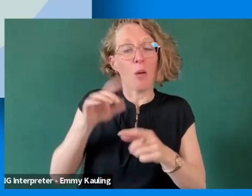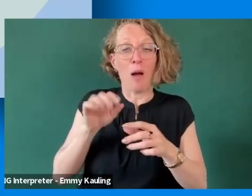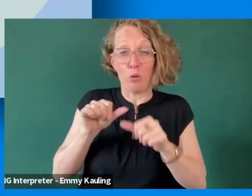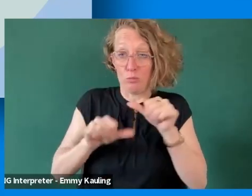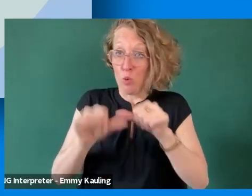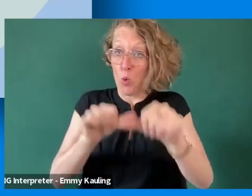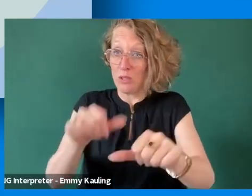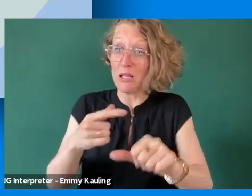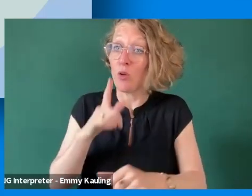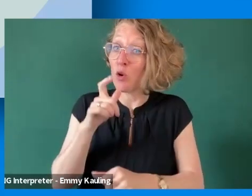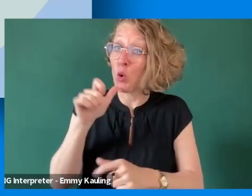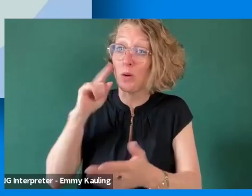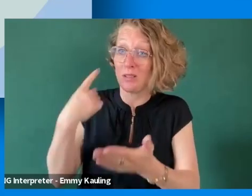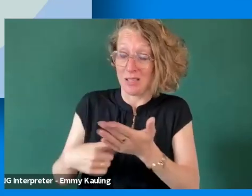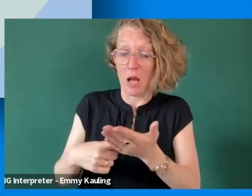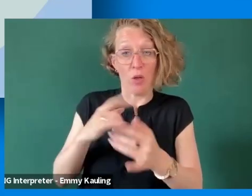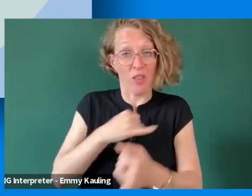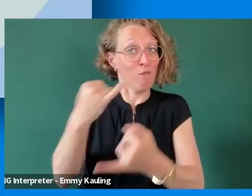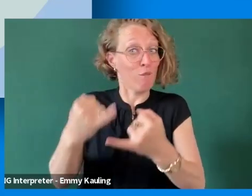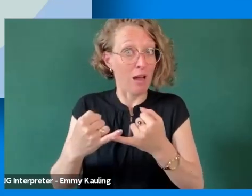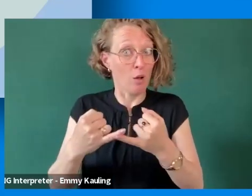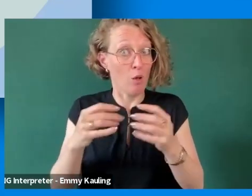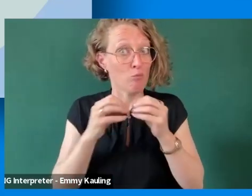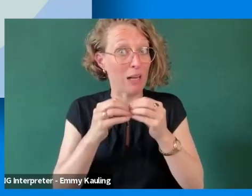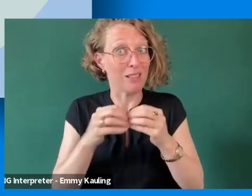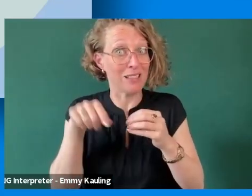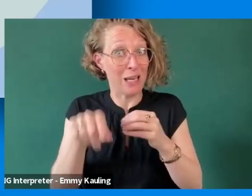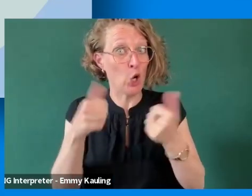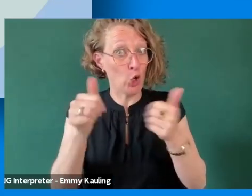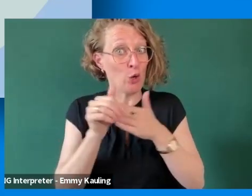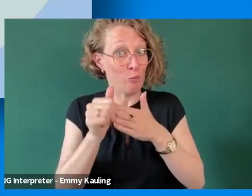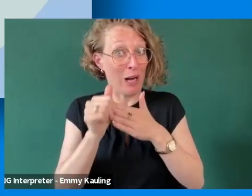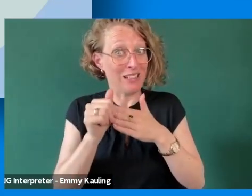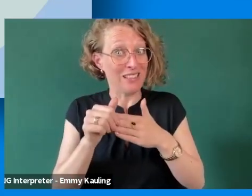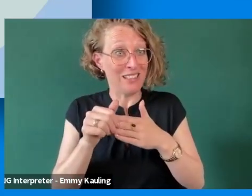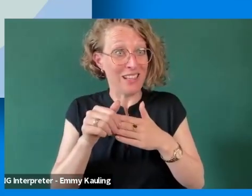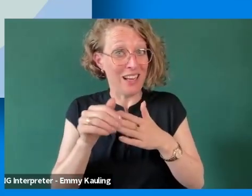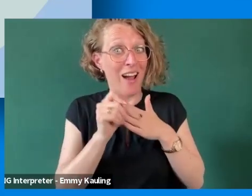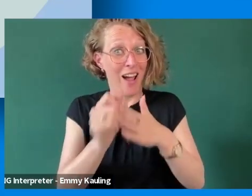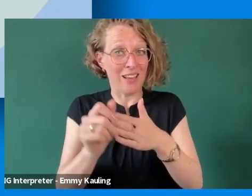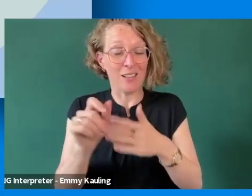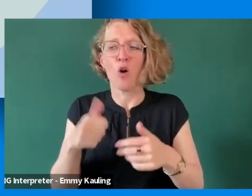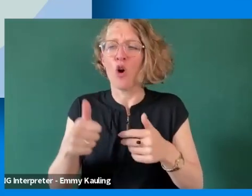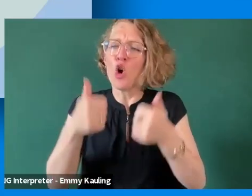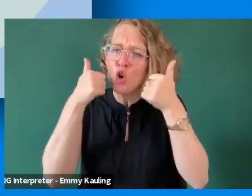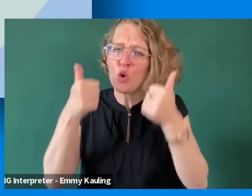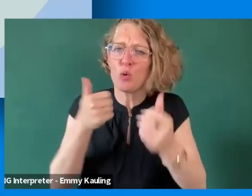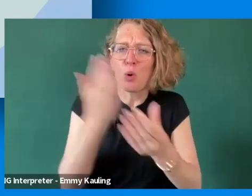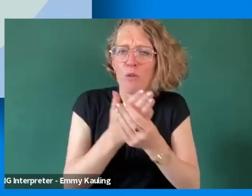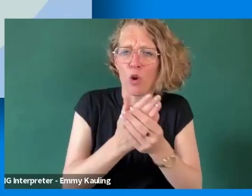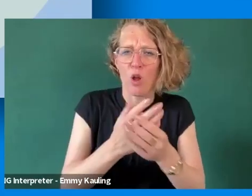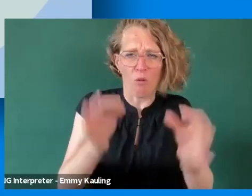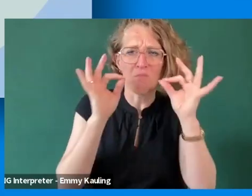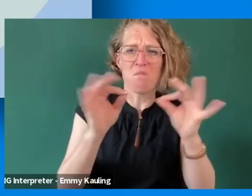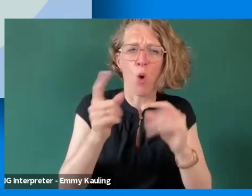final practice in the Good Practice Guide to make sure that you fund a representative's portfolio of projects.